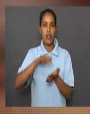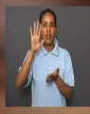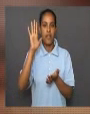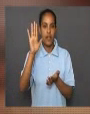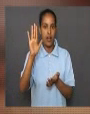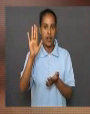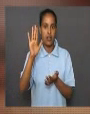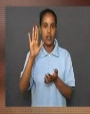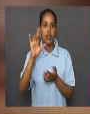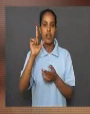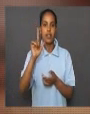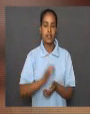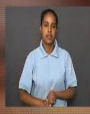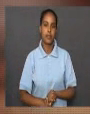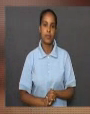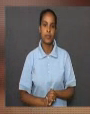0.5 liters.